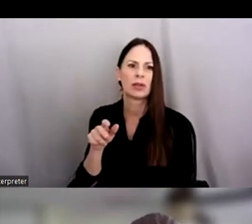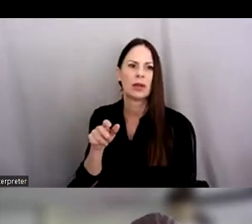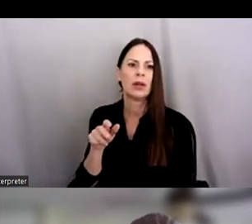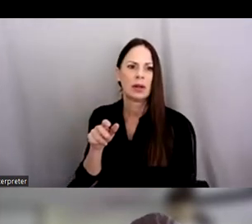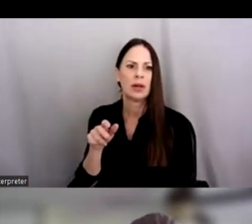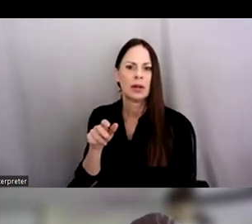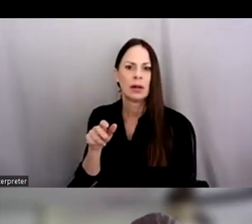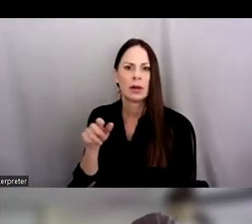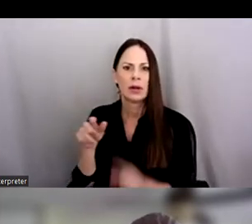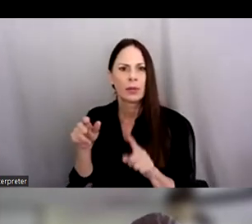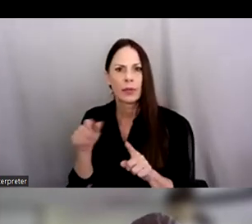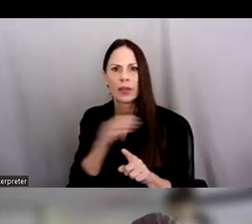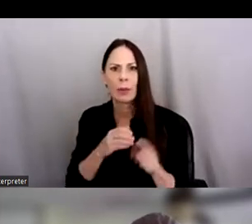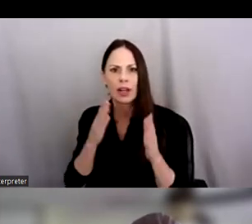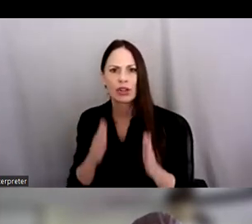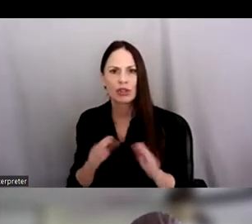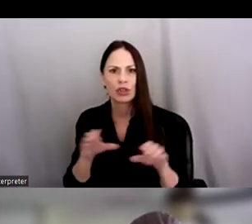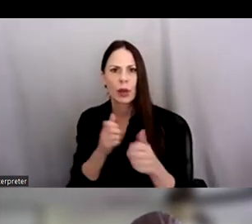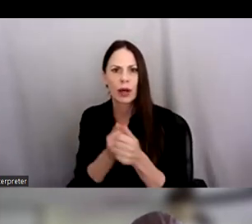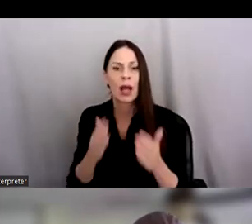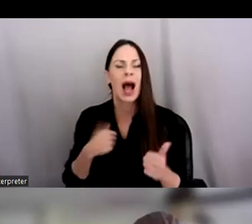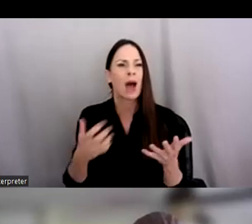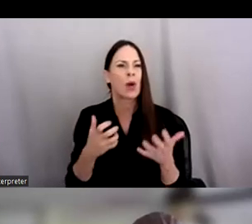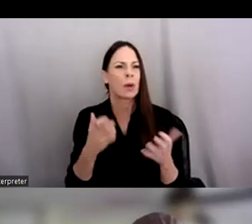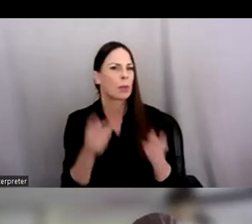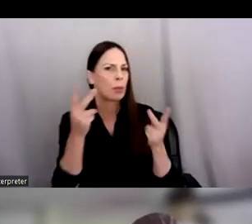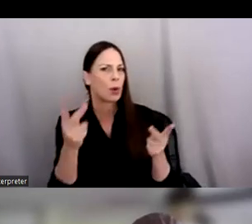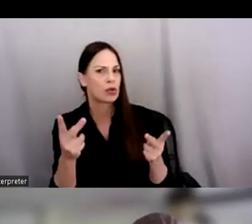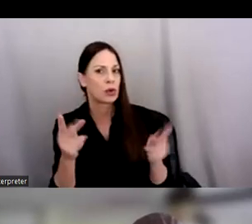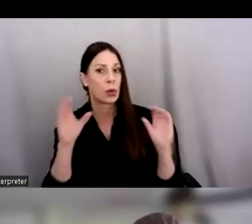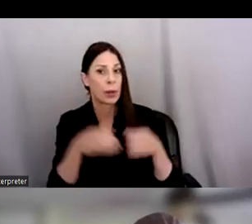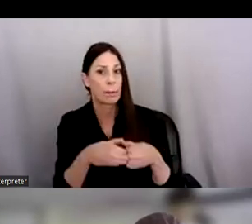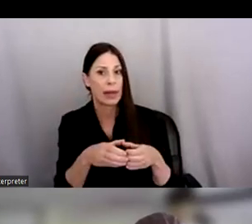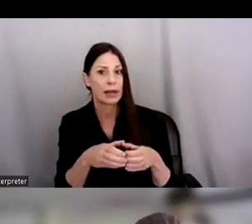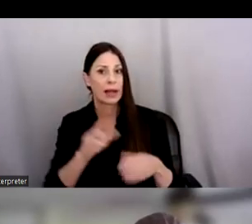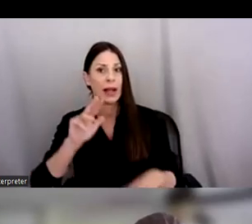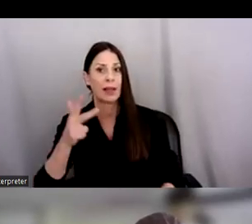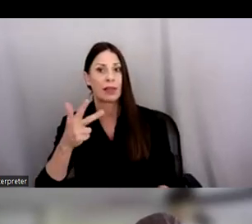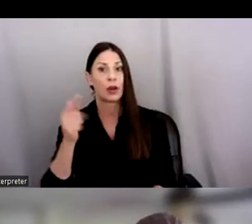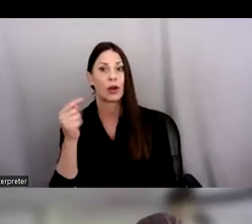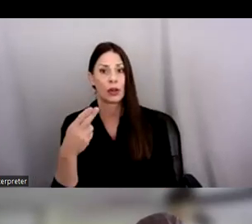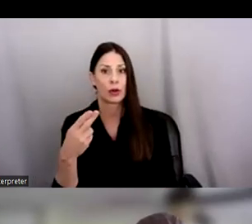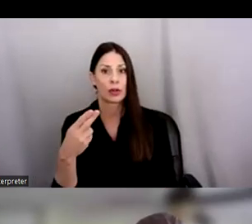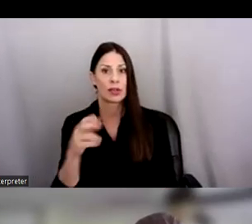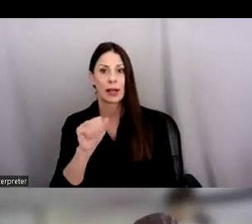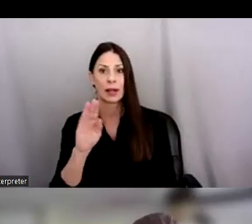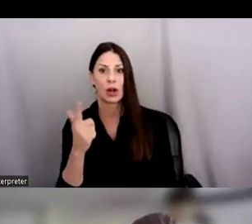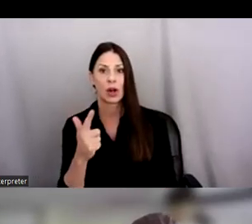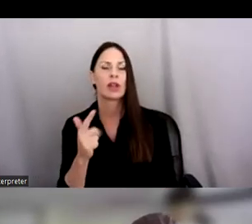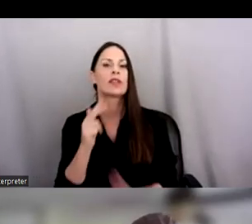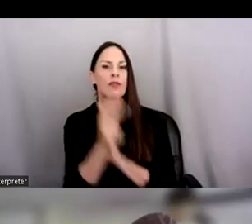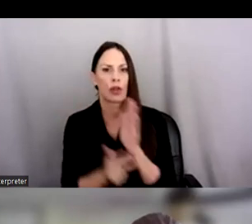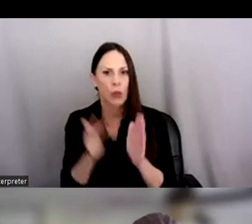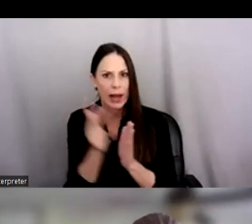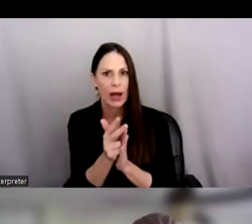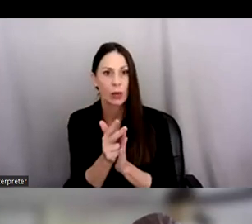make a proposal that we meet for the regular third Thursday in August for 3 hours to go over the